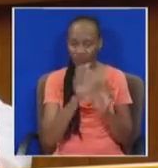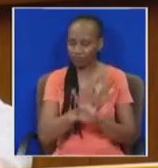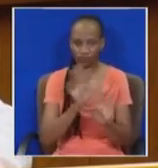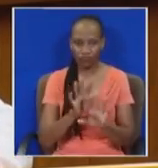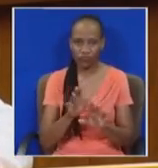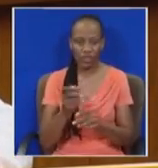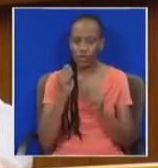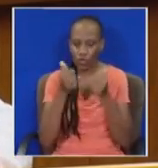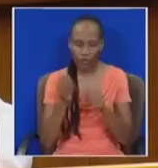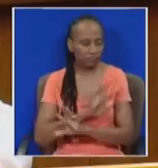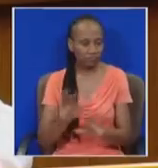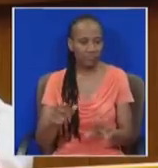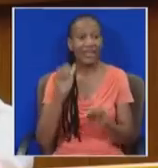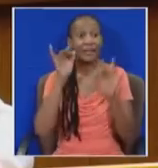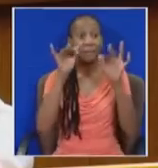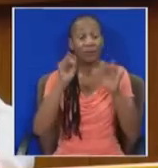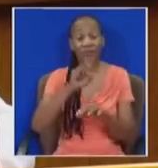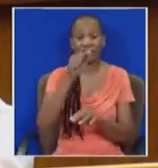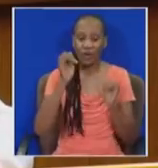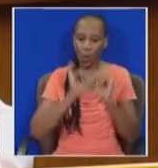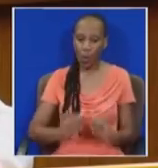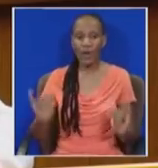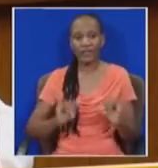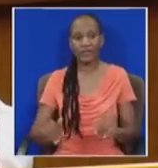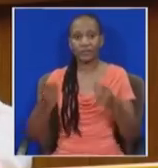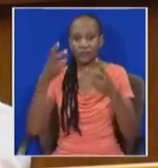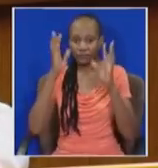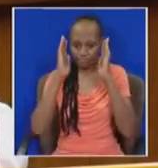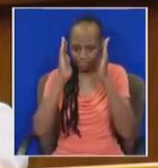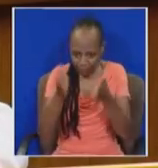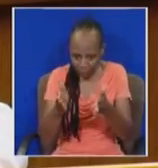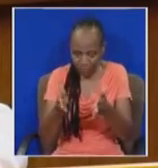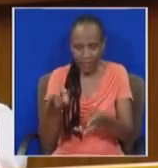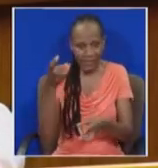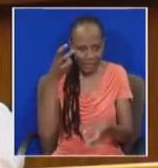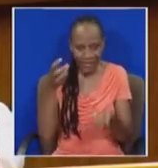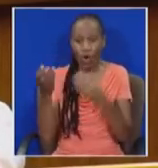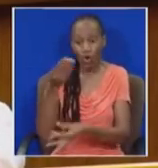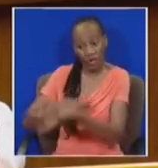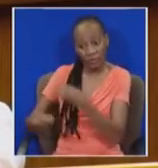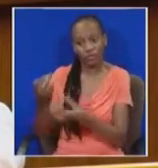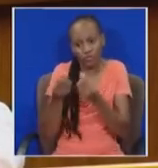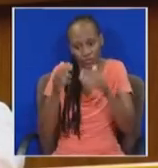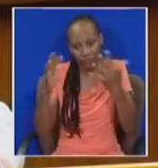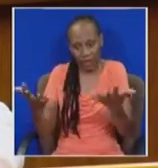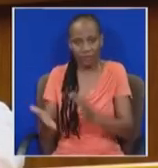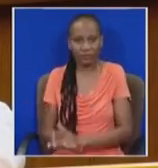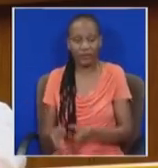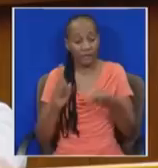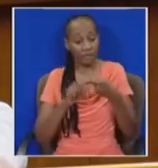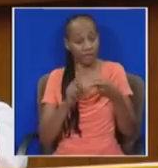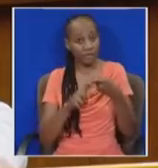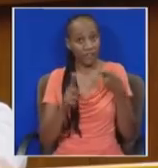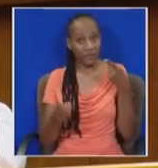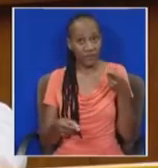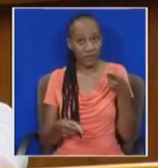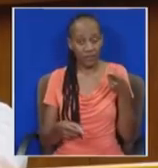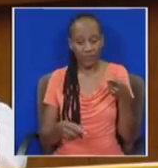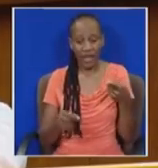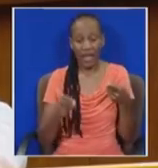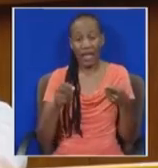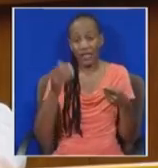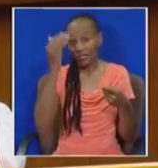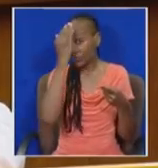South Africa deserves straight talk and straight action from you about corruption. First in line must be Jacob